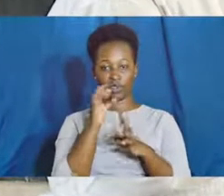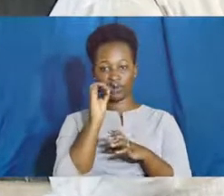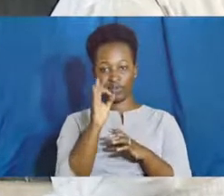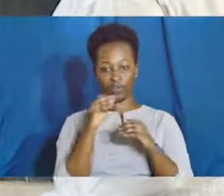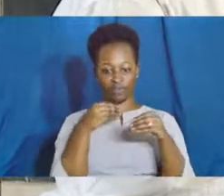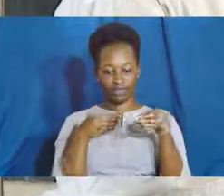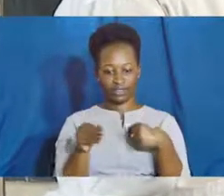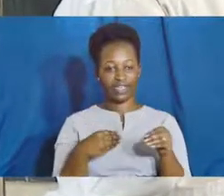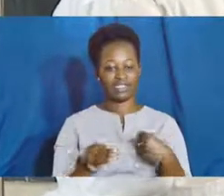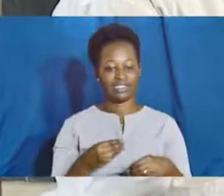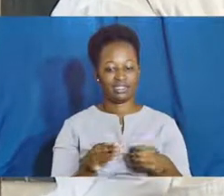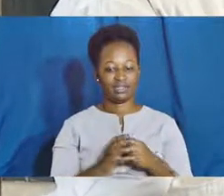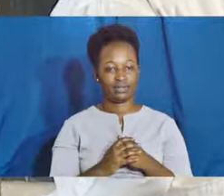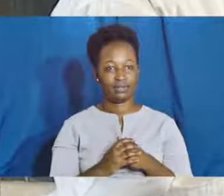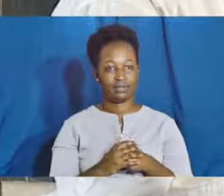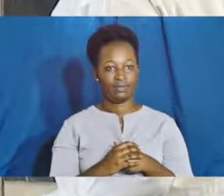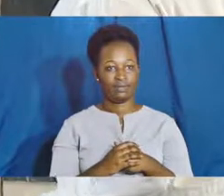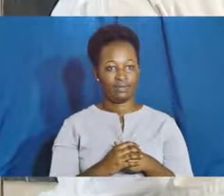devices.